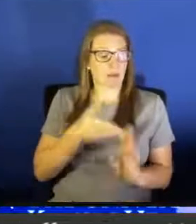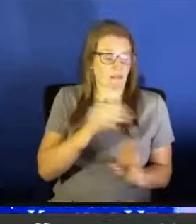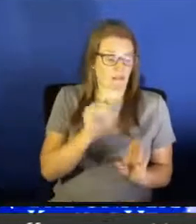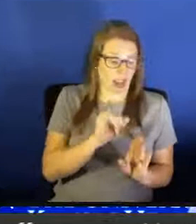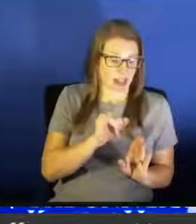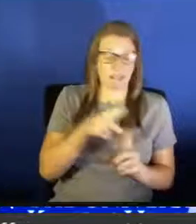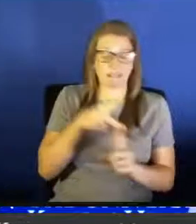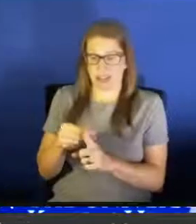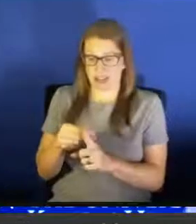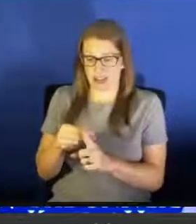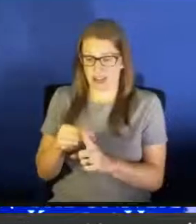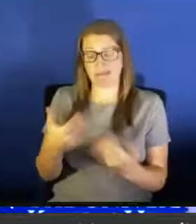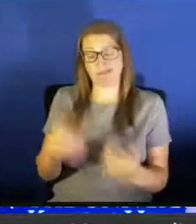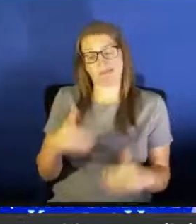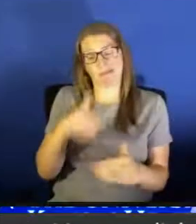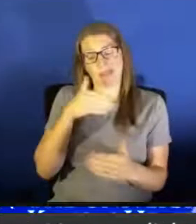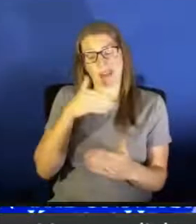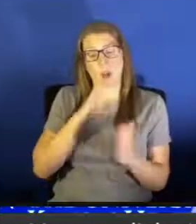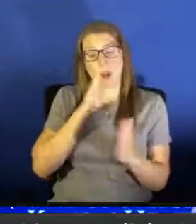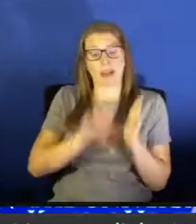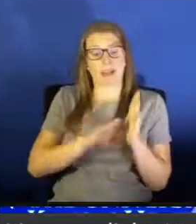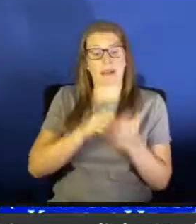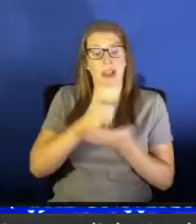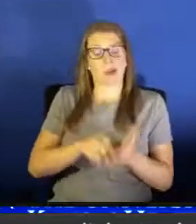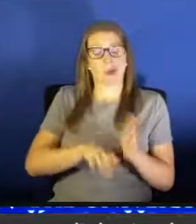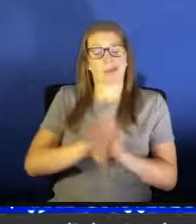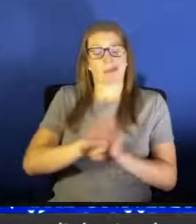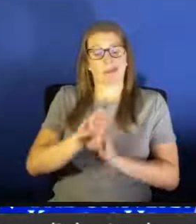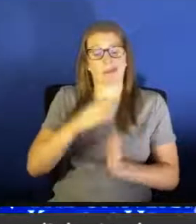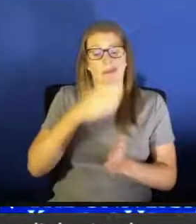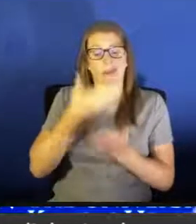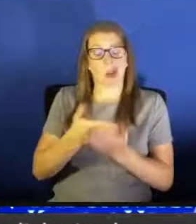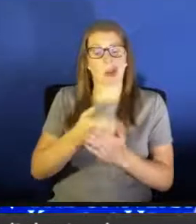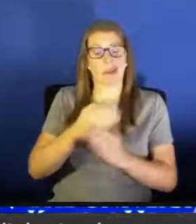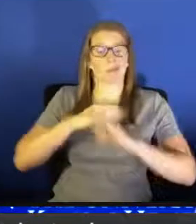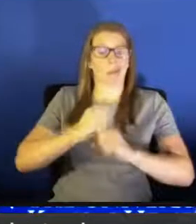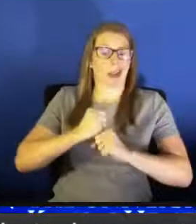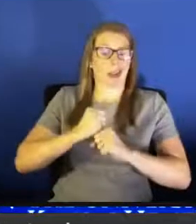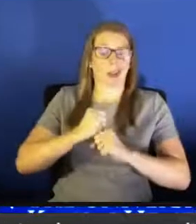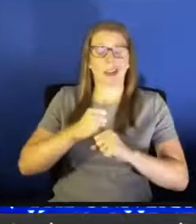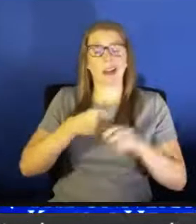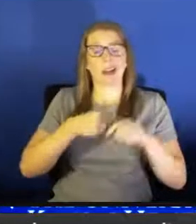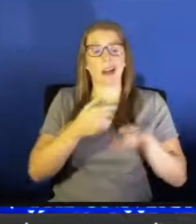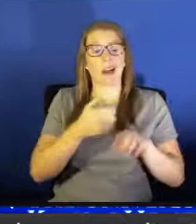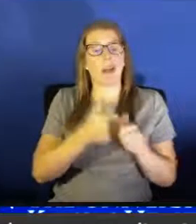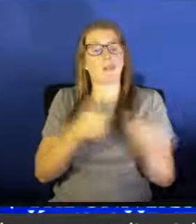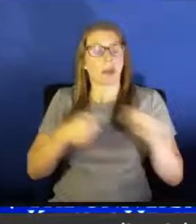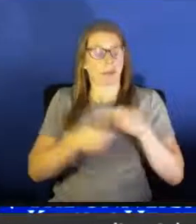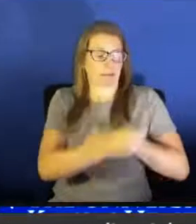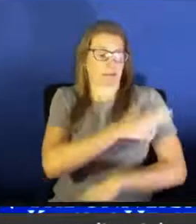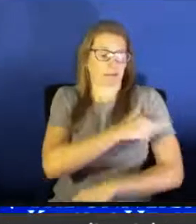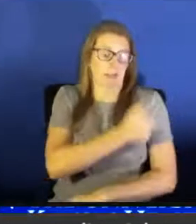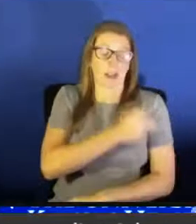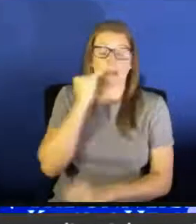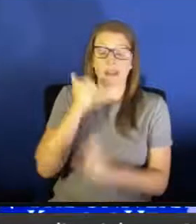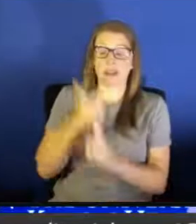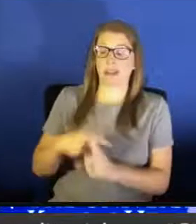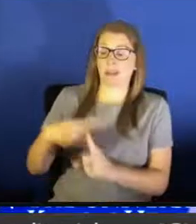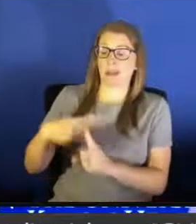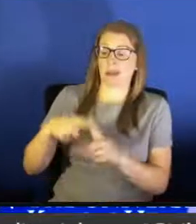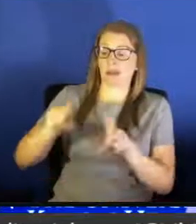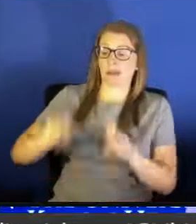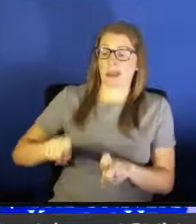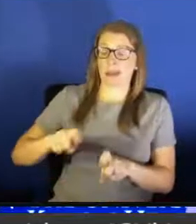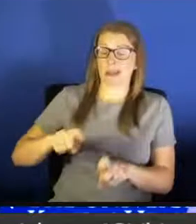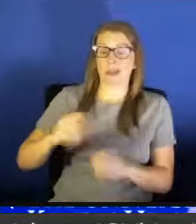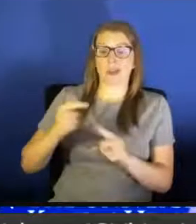confer very good immunity to help reduce your chance of going to the hospital. But if you do test positive, especially if you're in those high risk, or